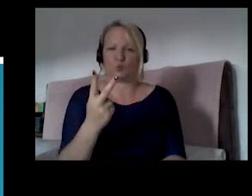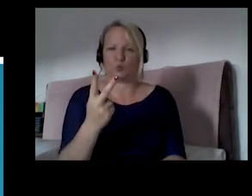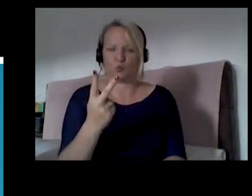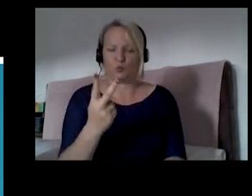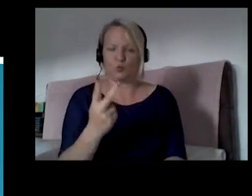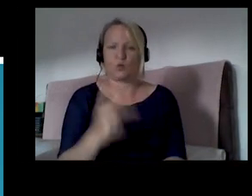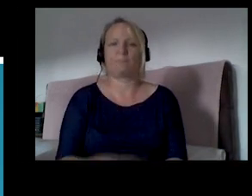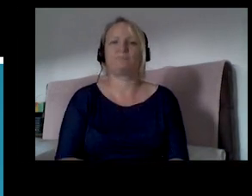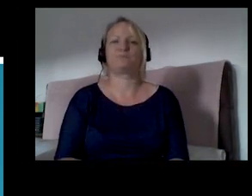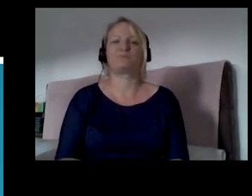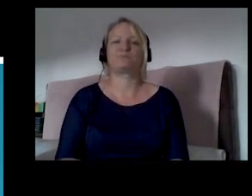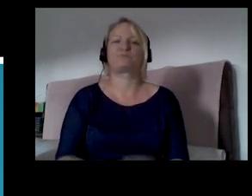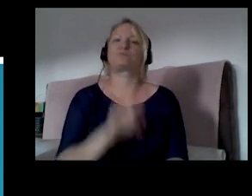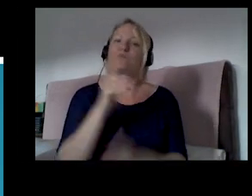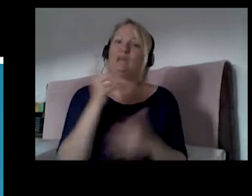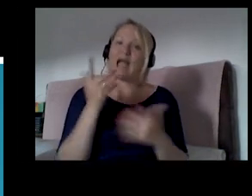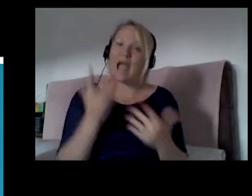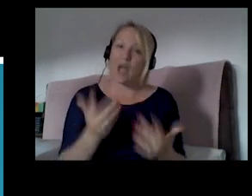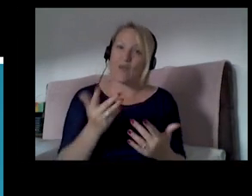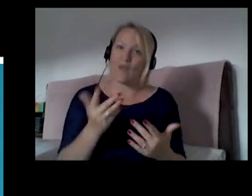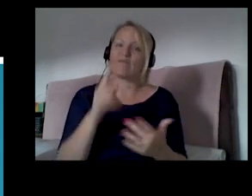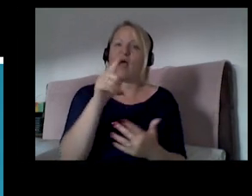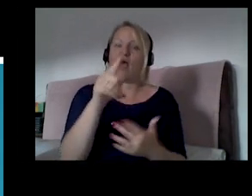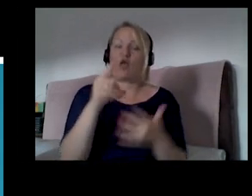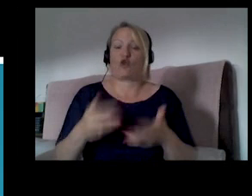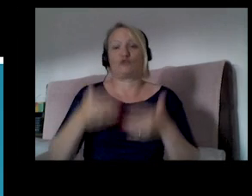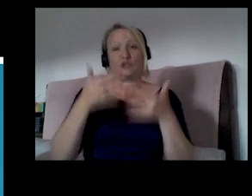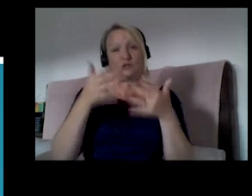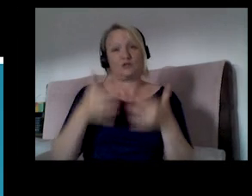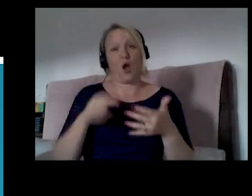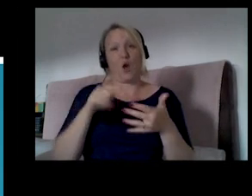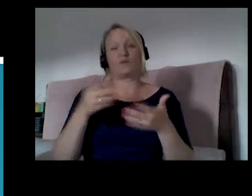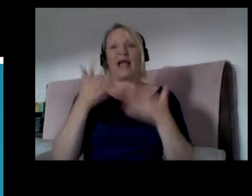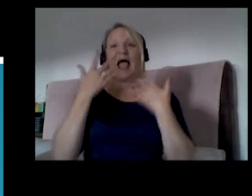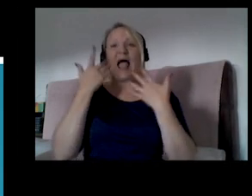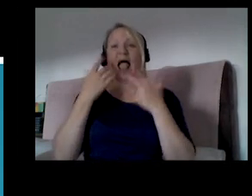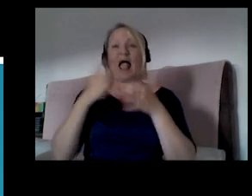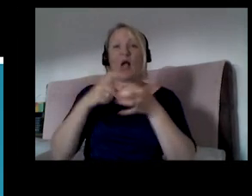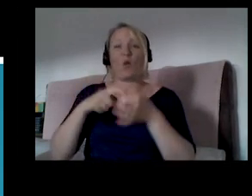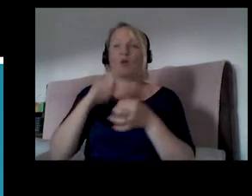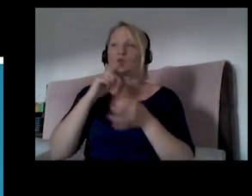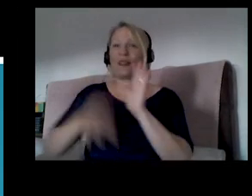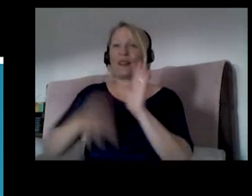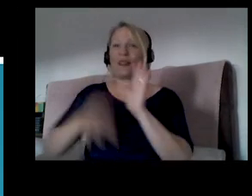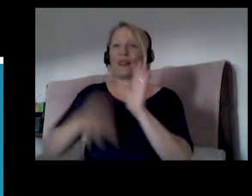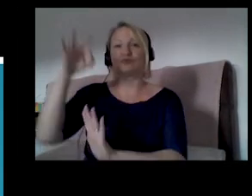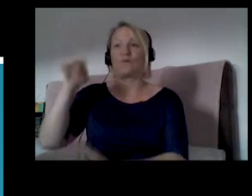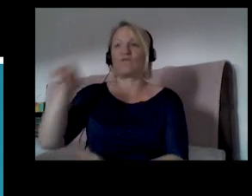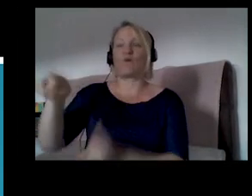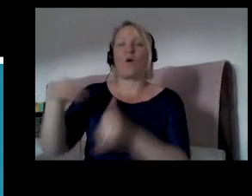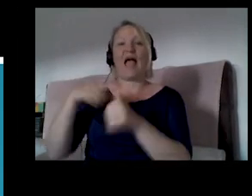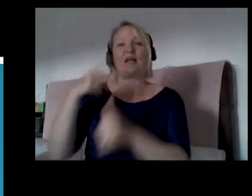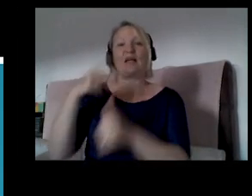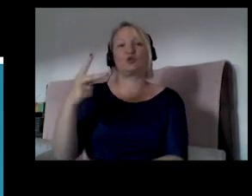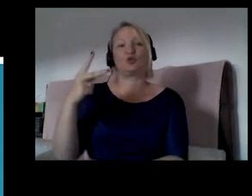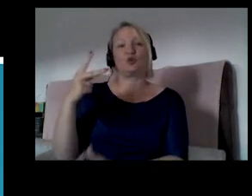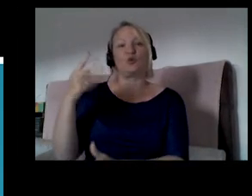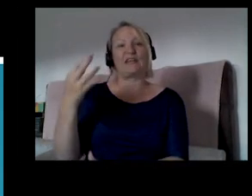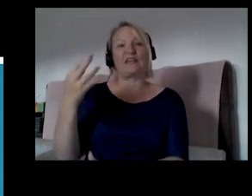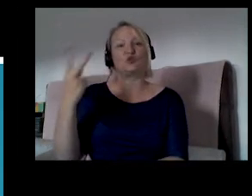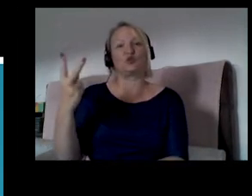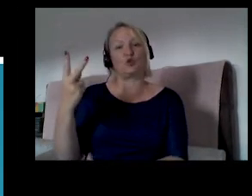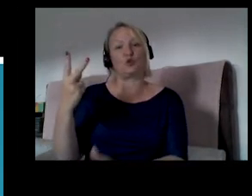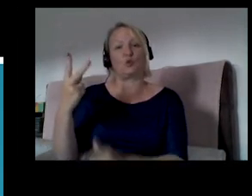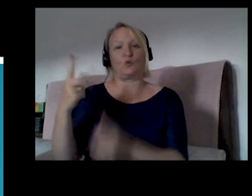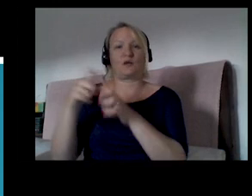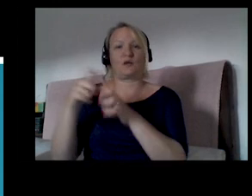quality objective for NO2. However, results also show numerous air quality improvements